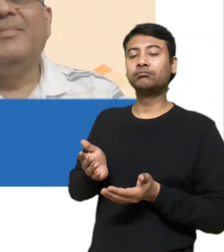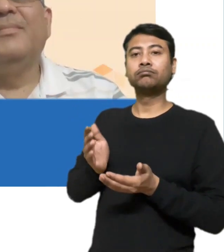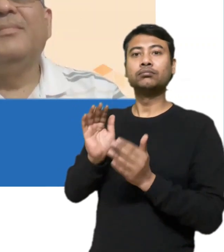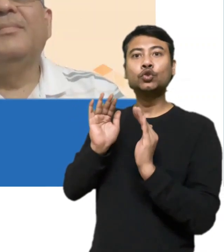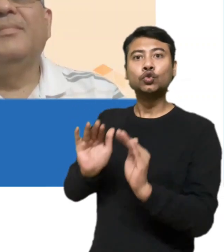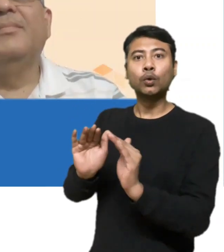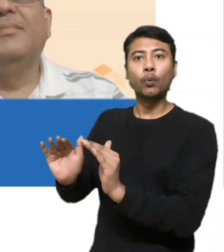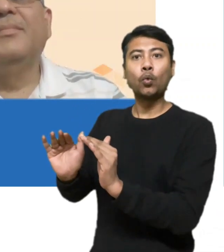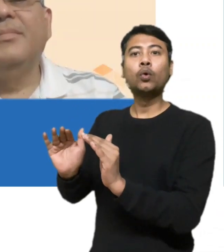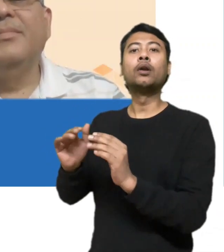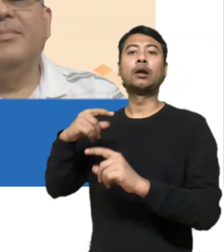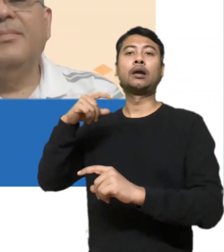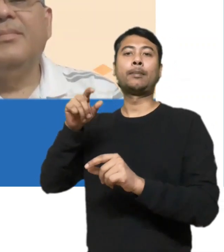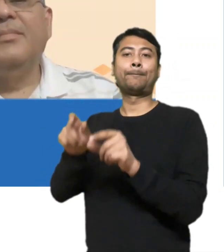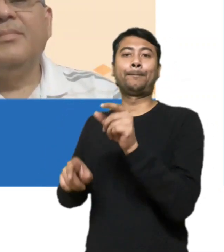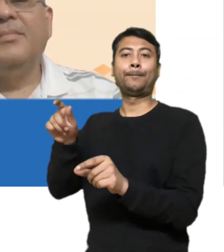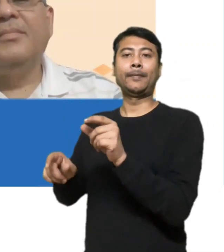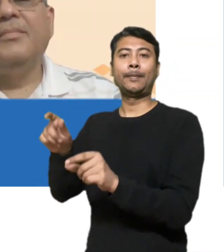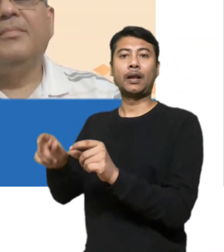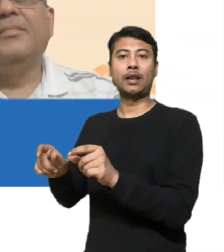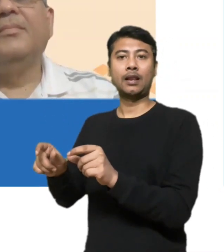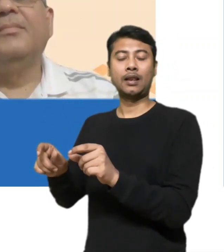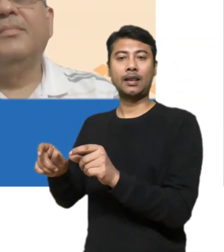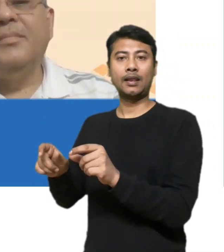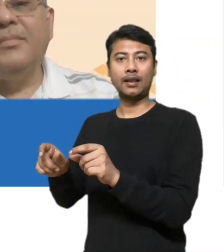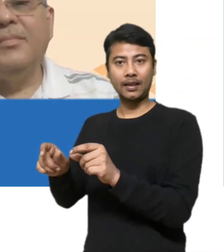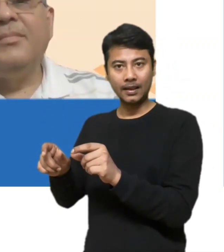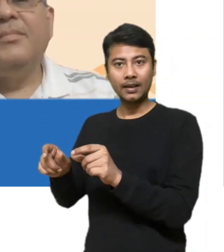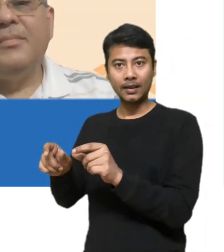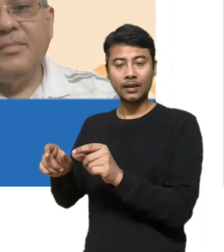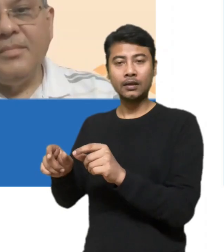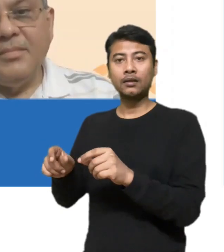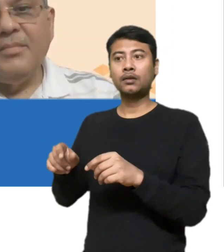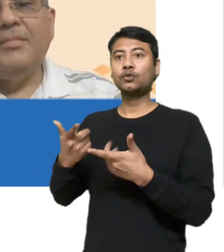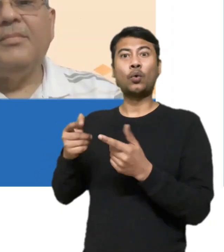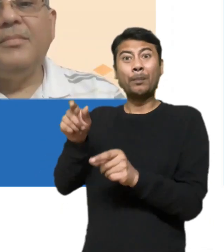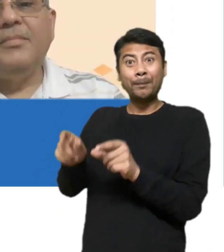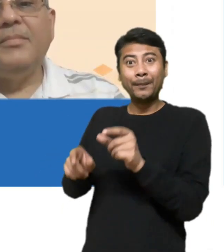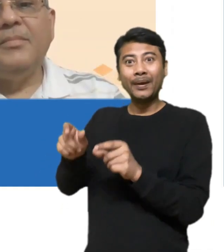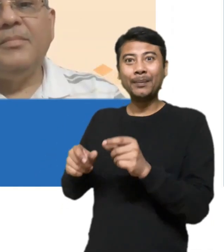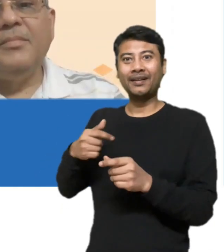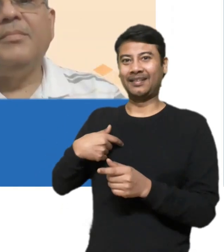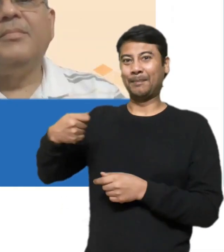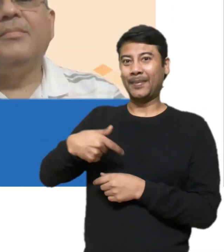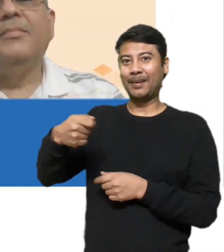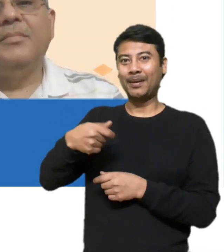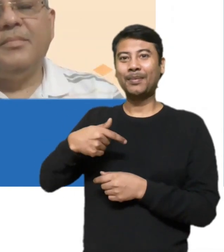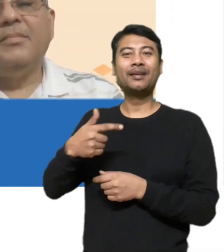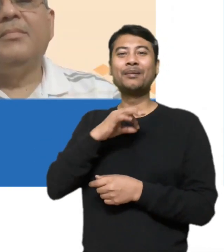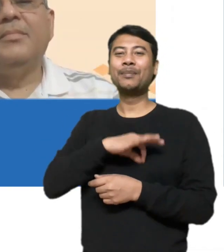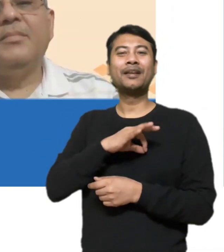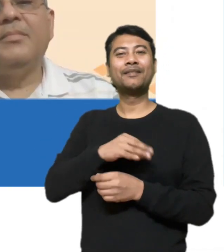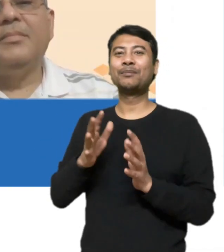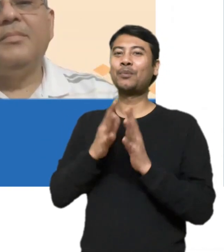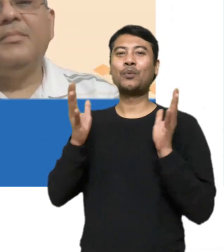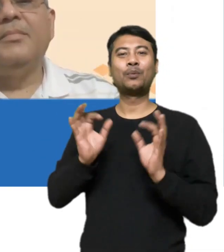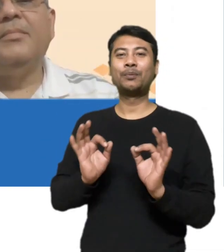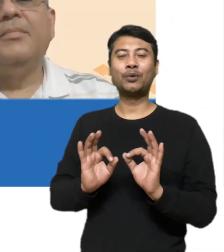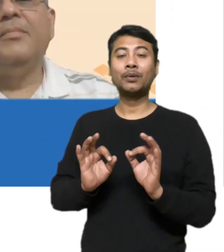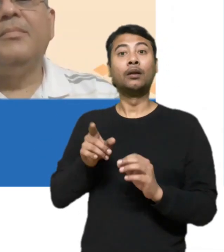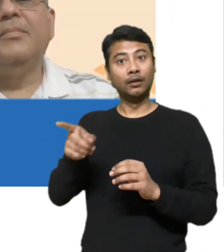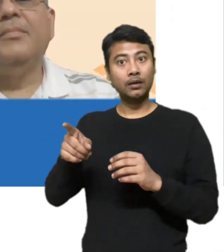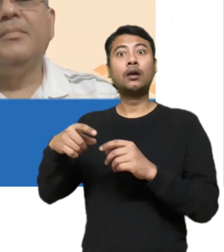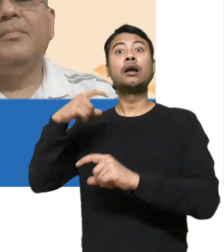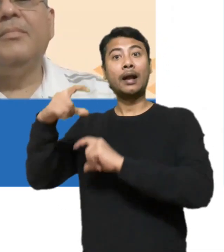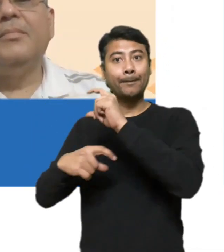very tight, but at the same time, they give us regular income, regular income, regular income every month.